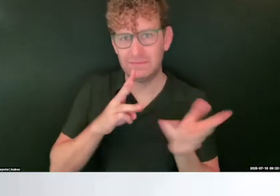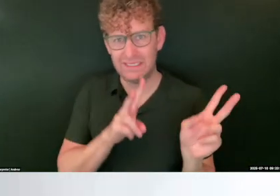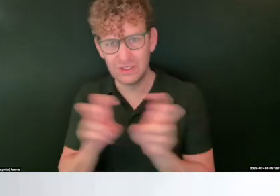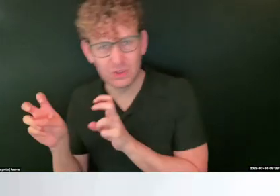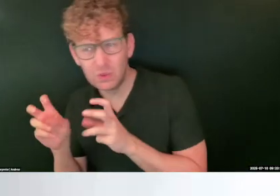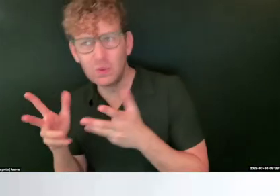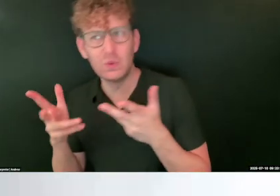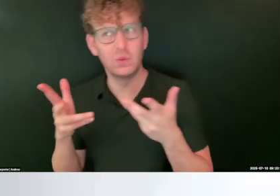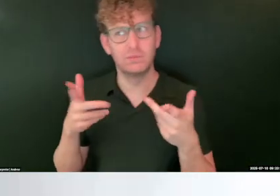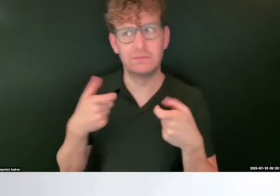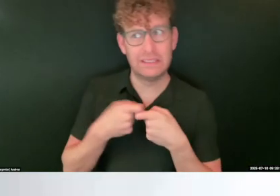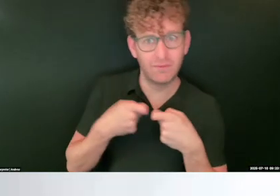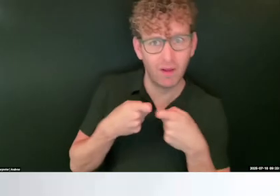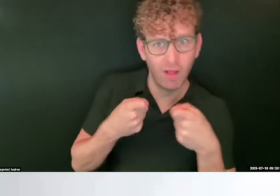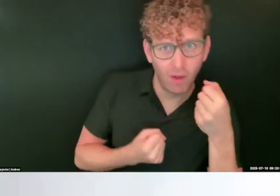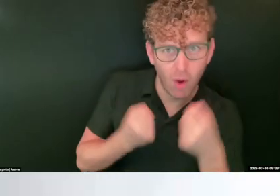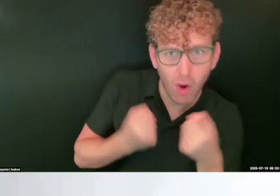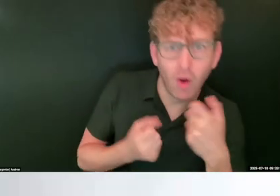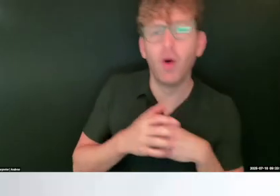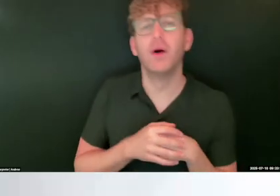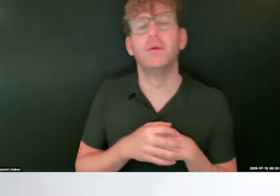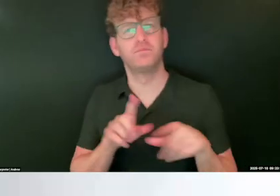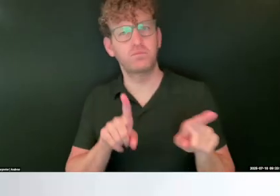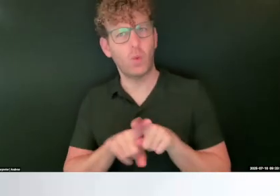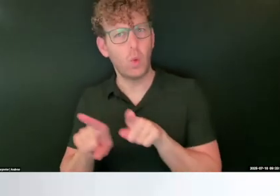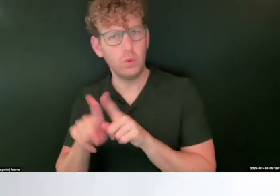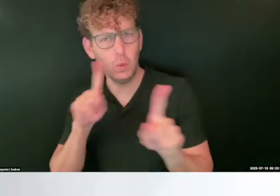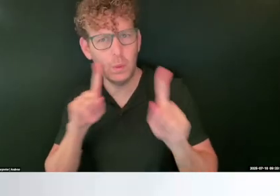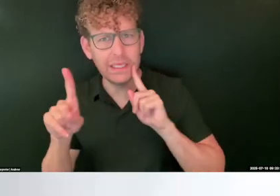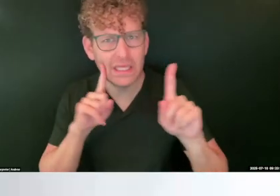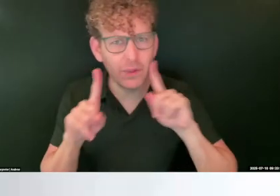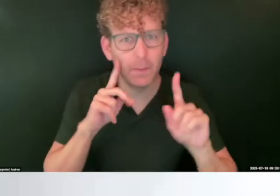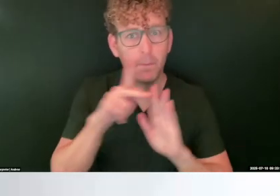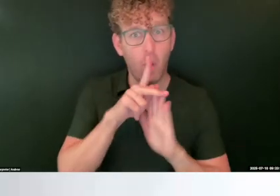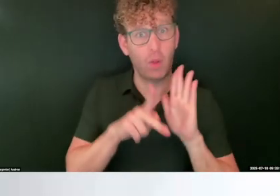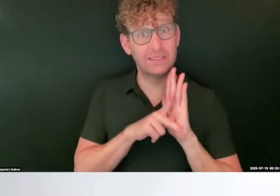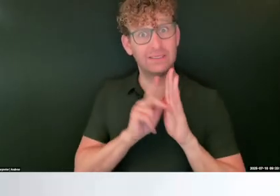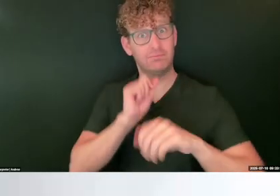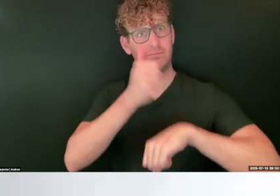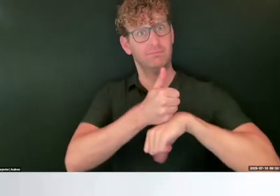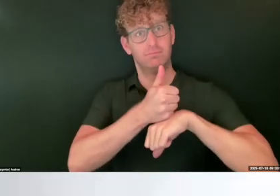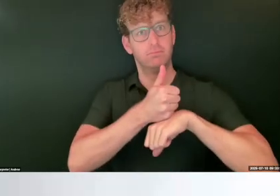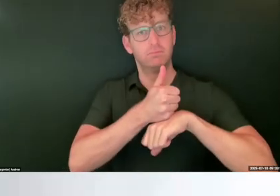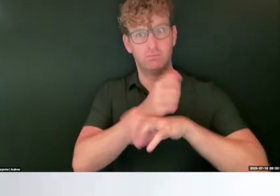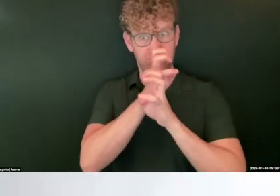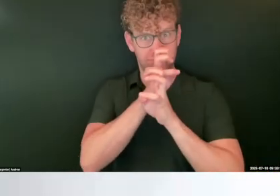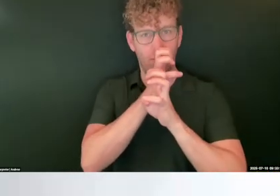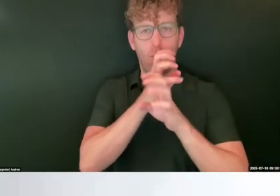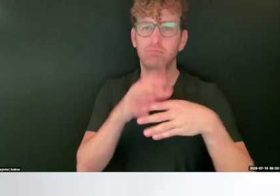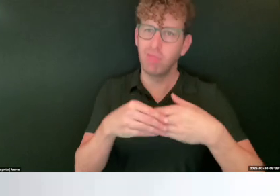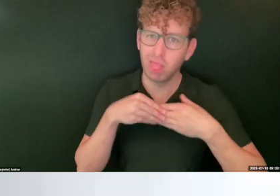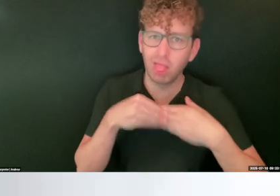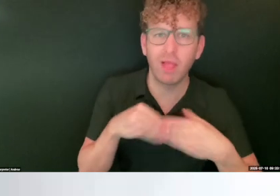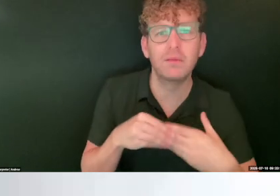We are also hearing that the policies that we set must remain flexible and that equity should be the focus when we are developing and